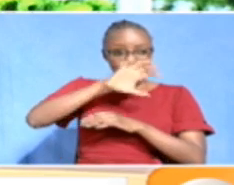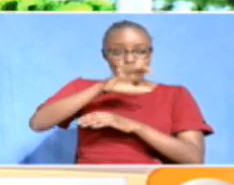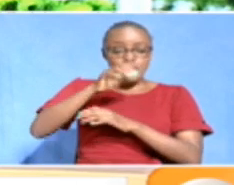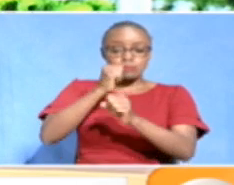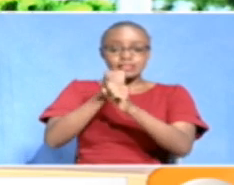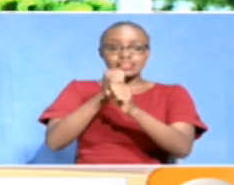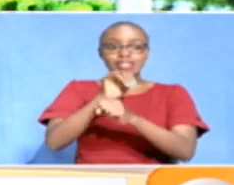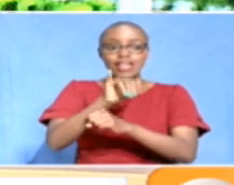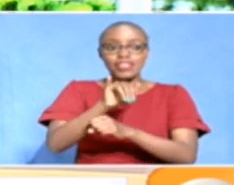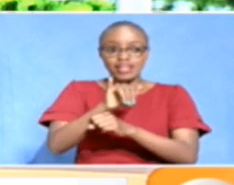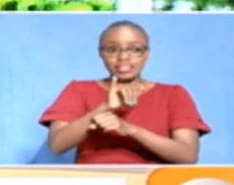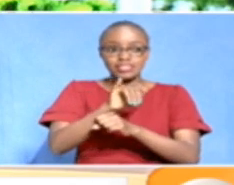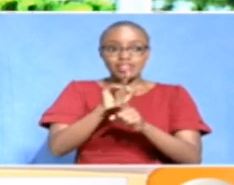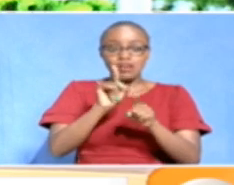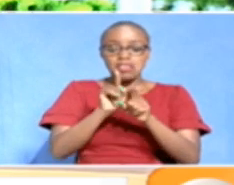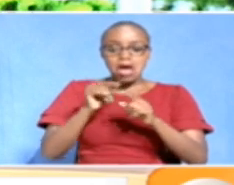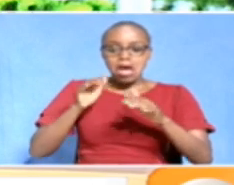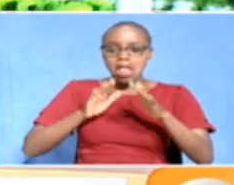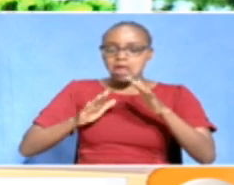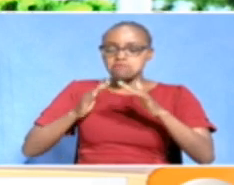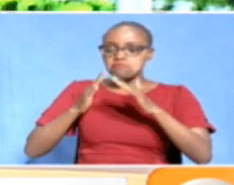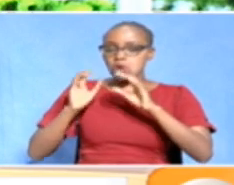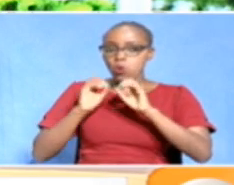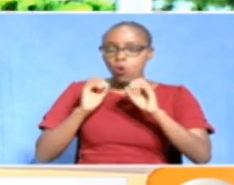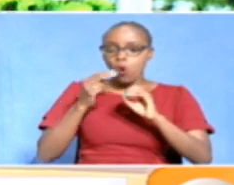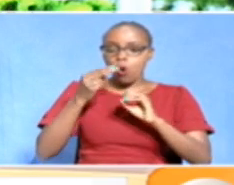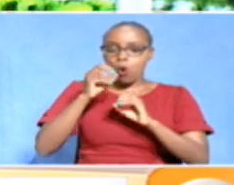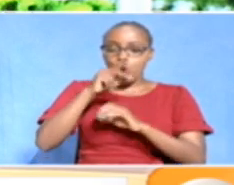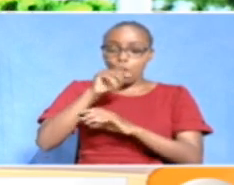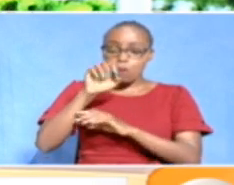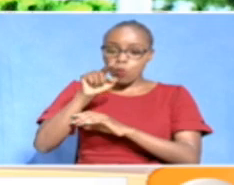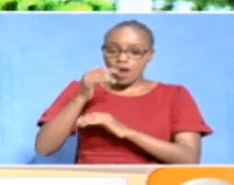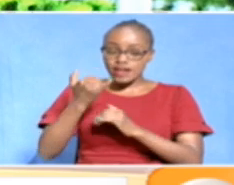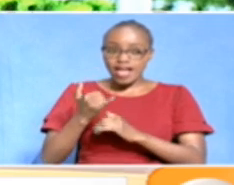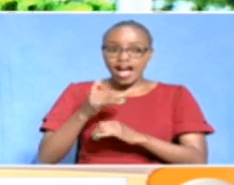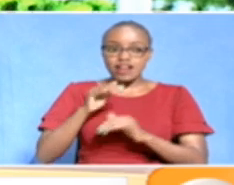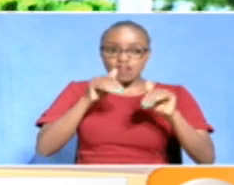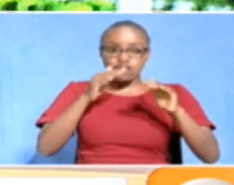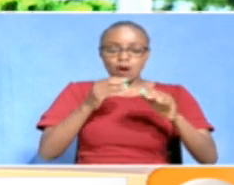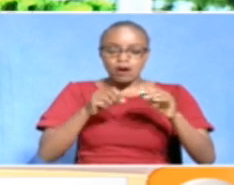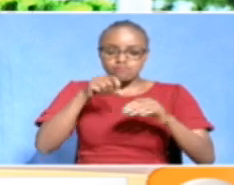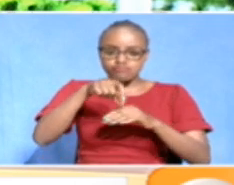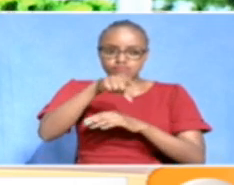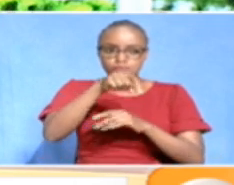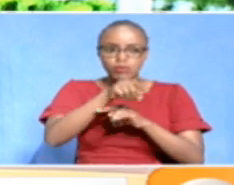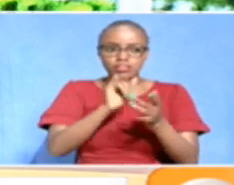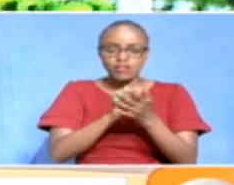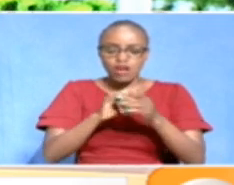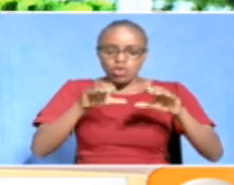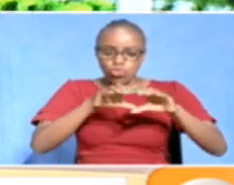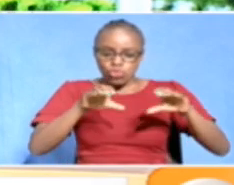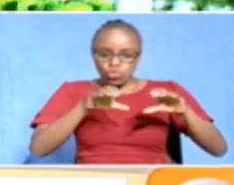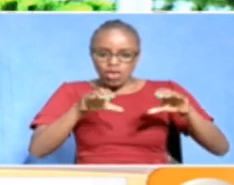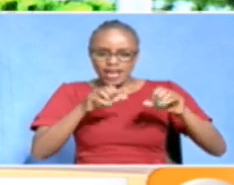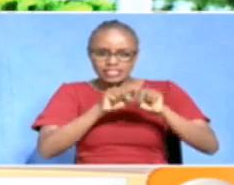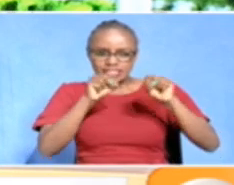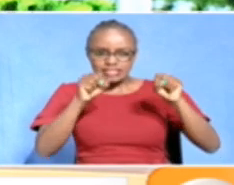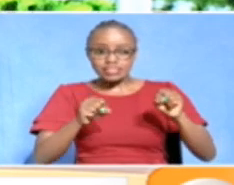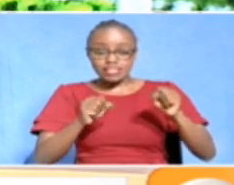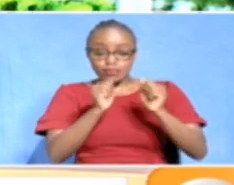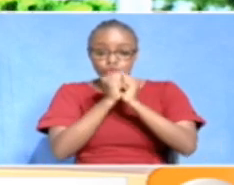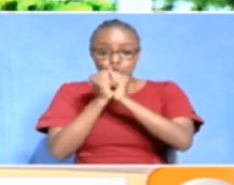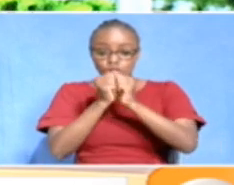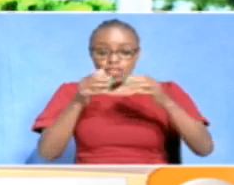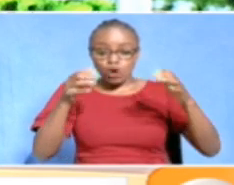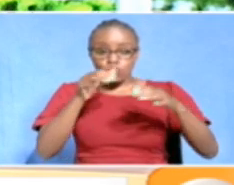did and has never looked back. Hope Wanjiru is one of the young farmers growing crops under the hydroponics system. And together with